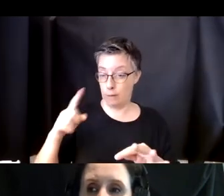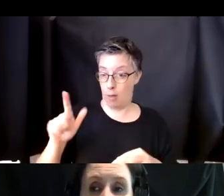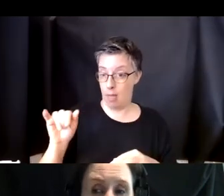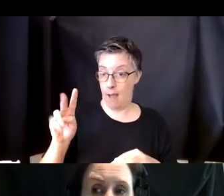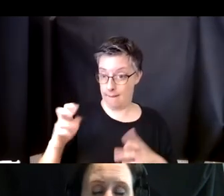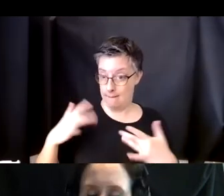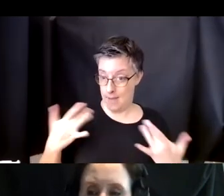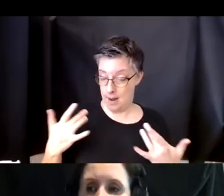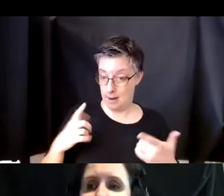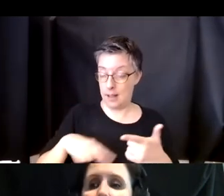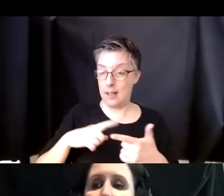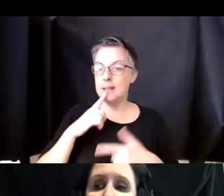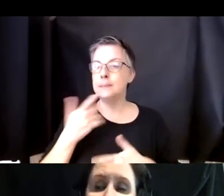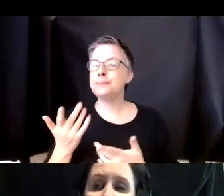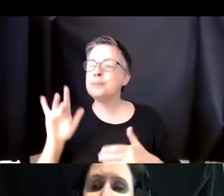click create